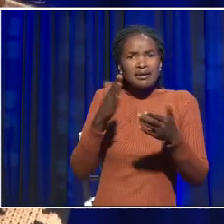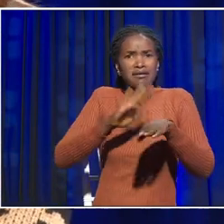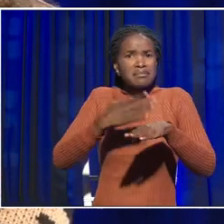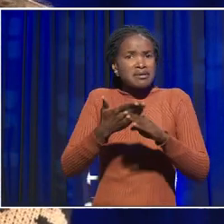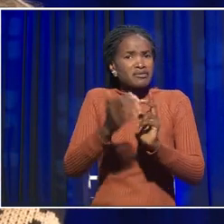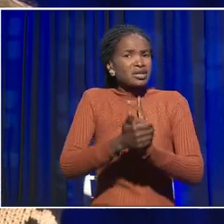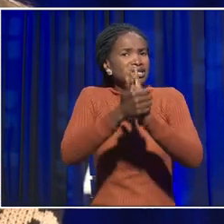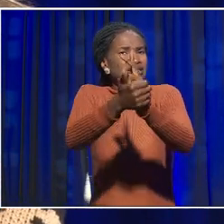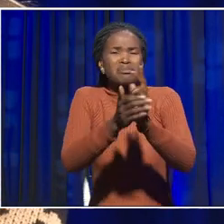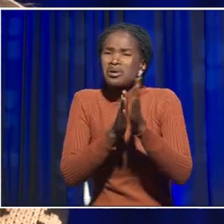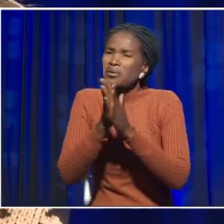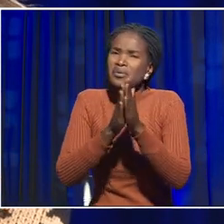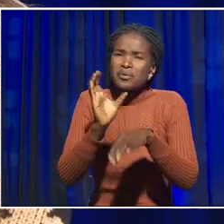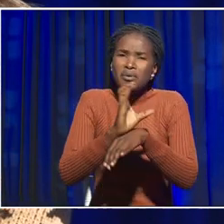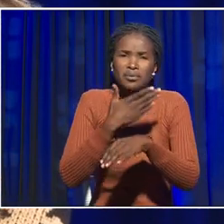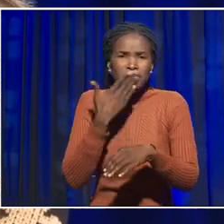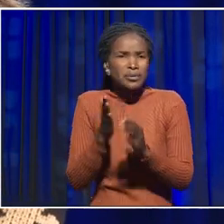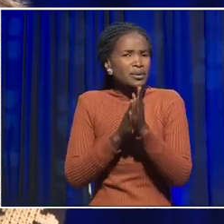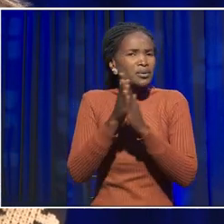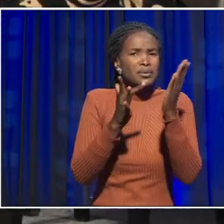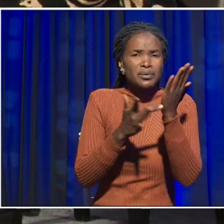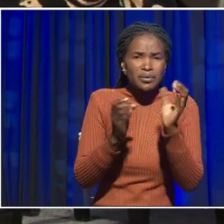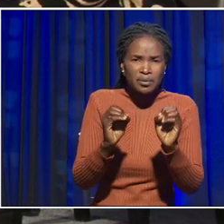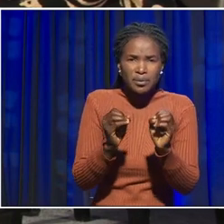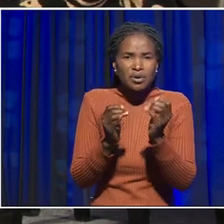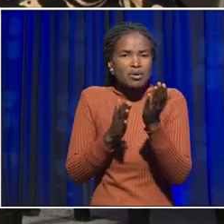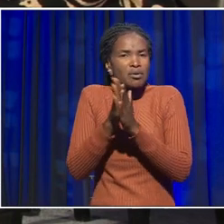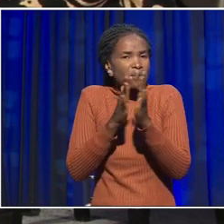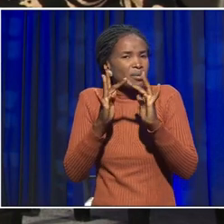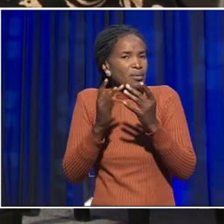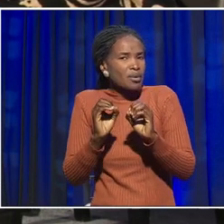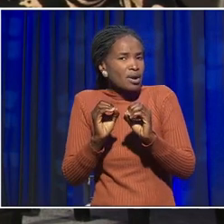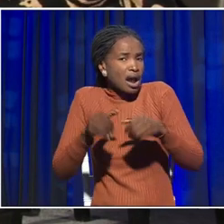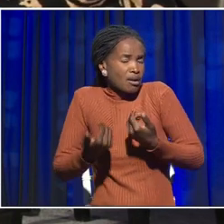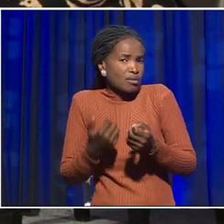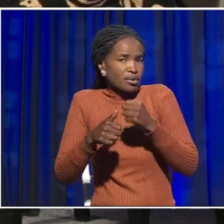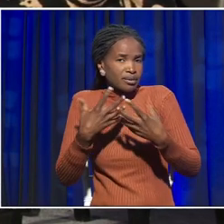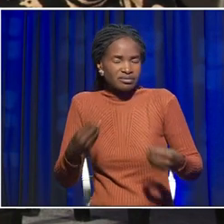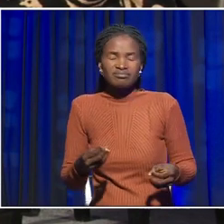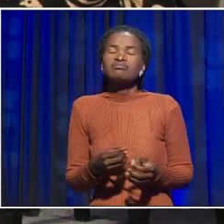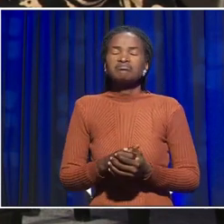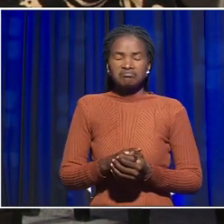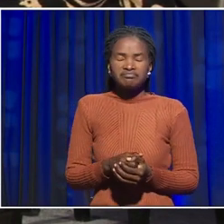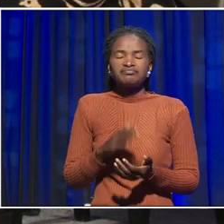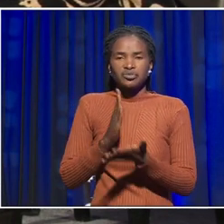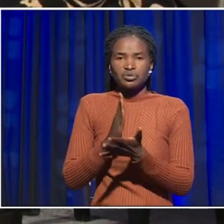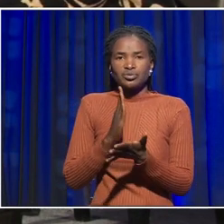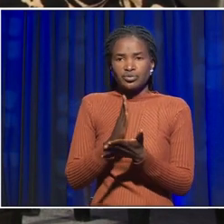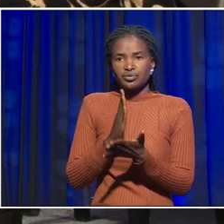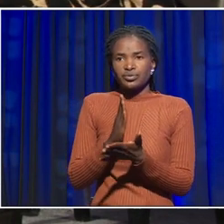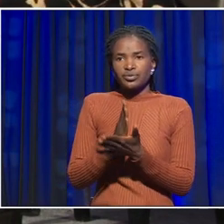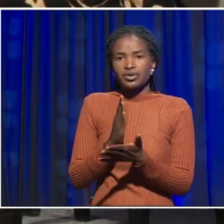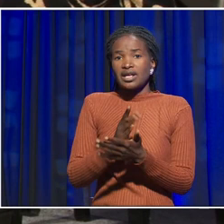is not into it? We were saying it is definitely the hot issue. It is one of the reasons